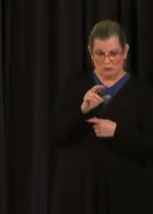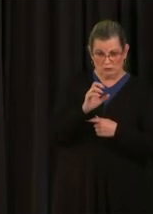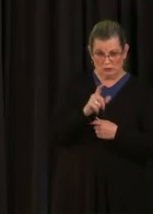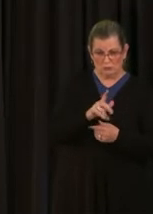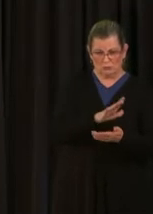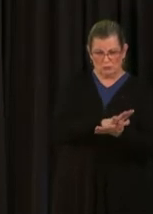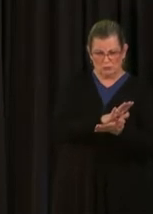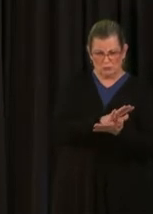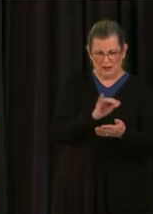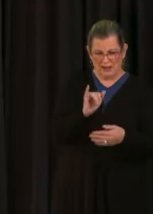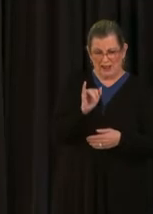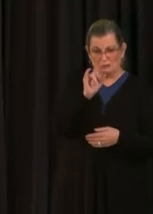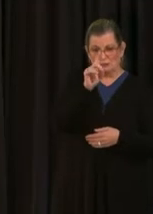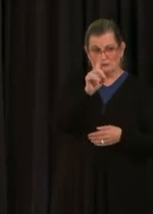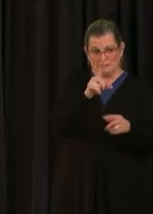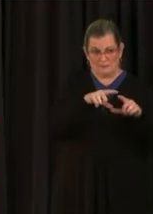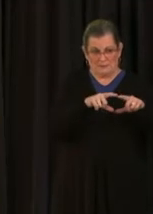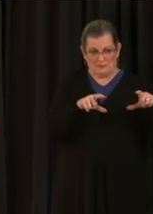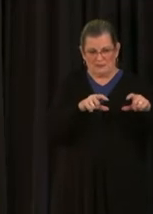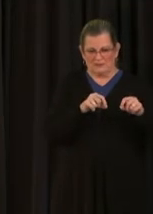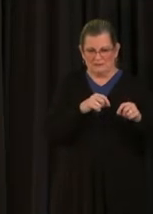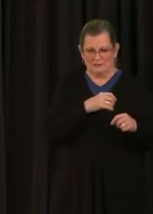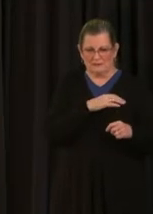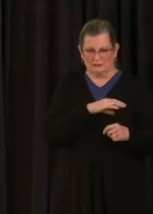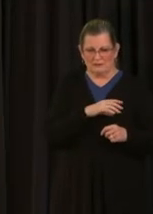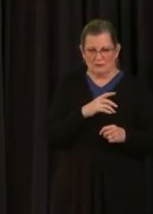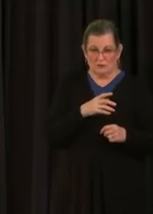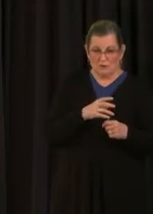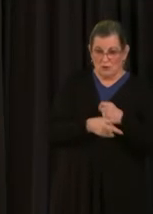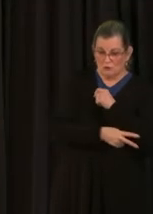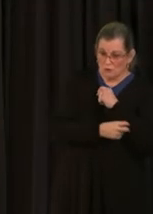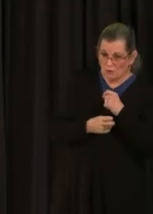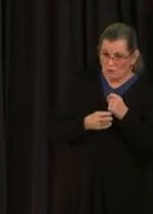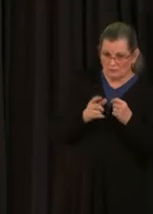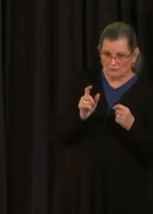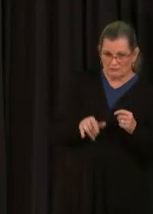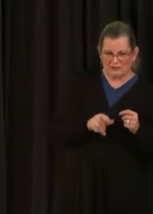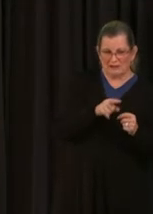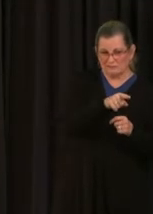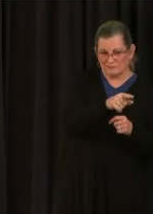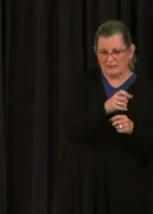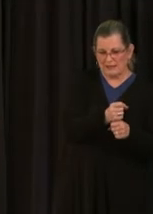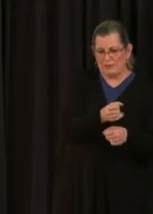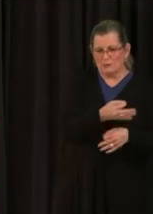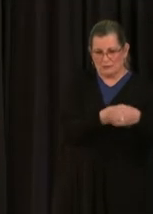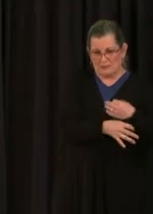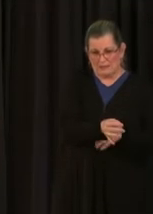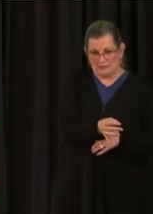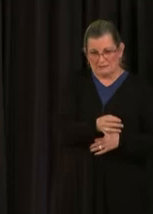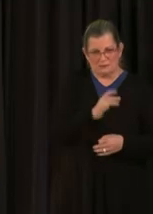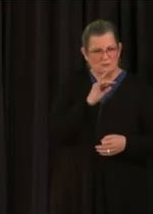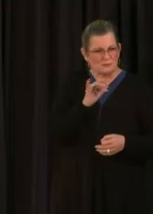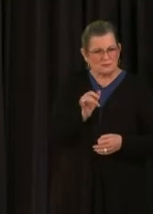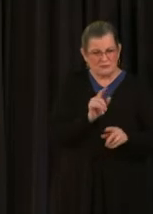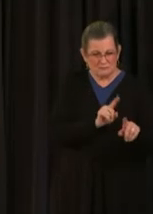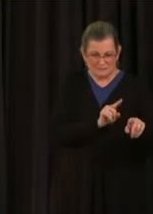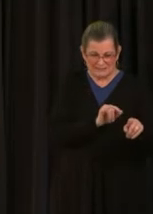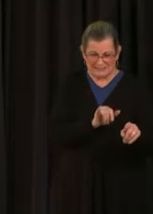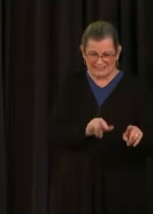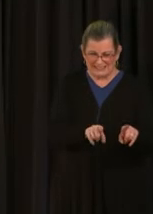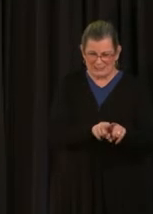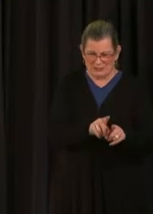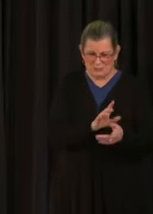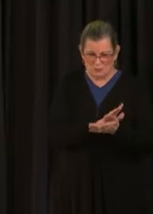a card. If they lose their card or if it's stolen, they can also get a replacement card, still for free, from that same school ID